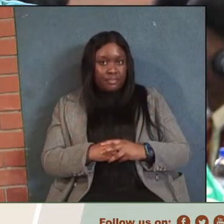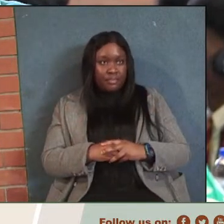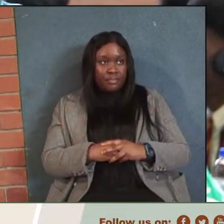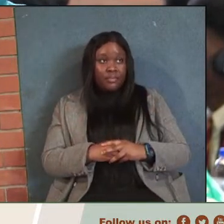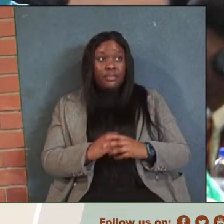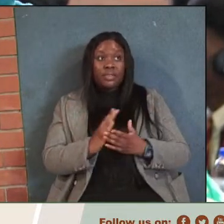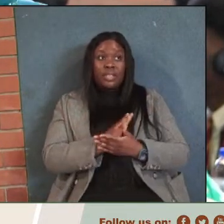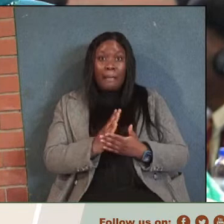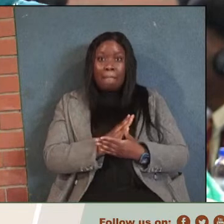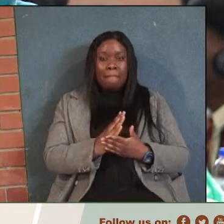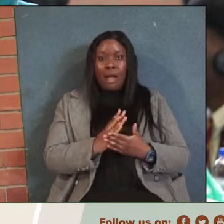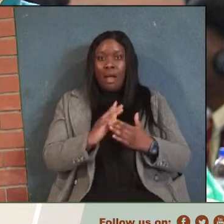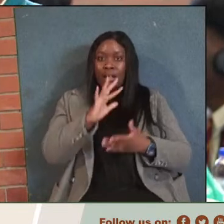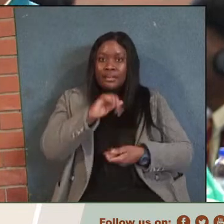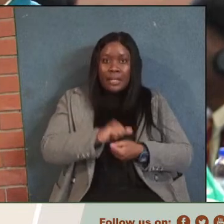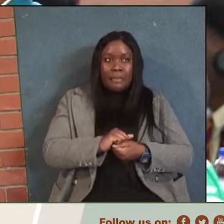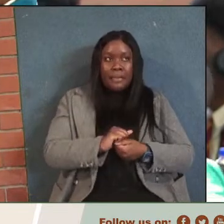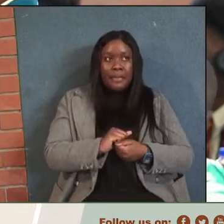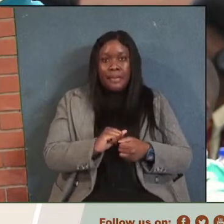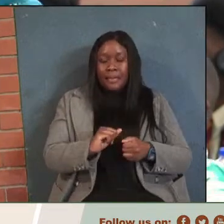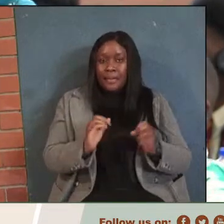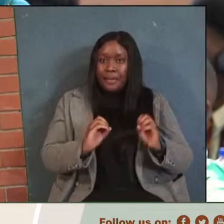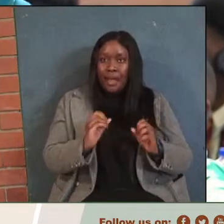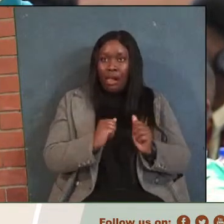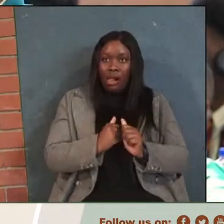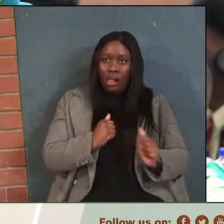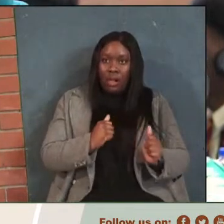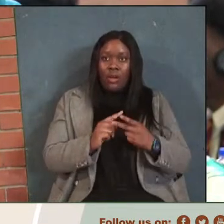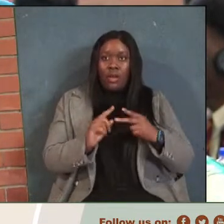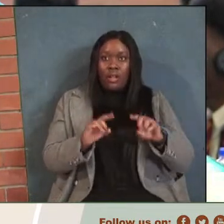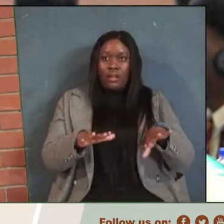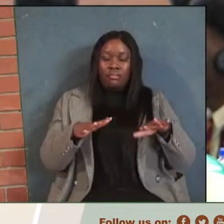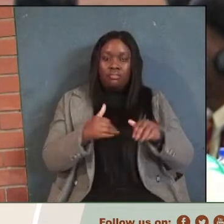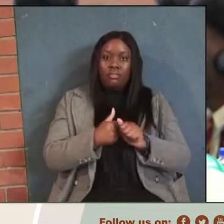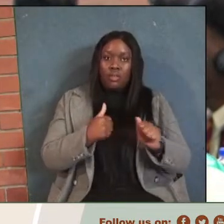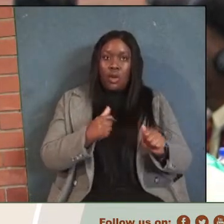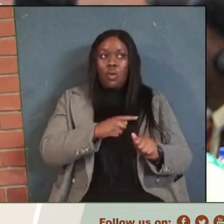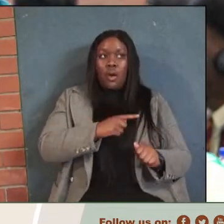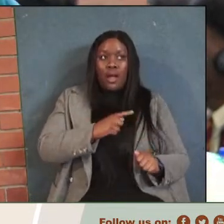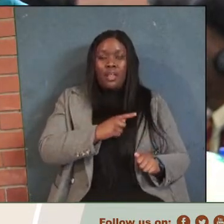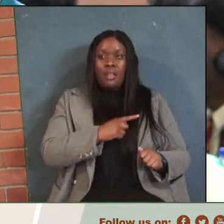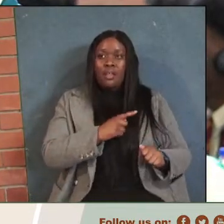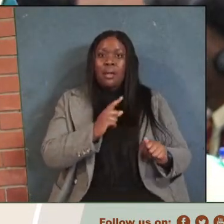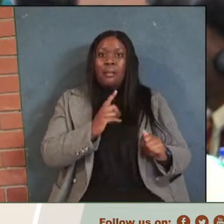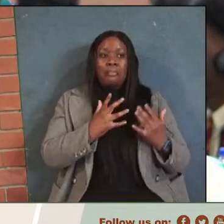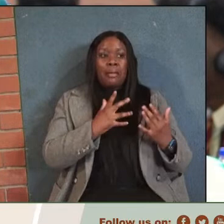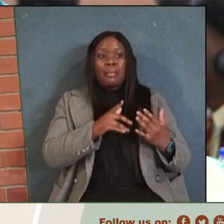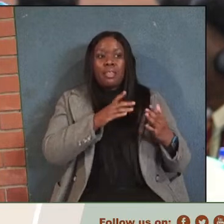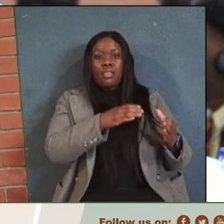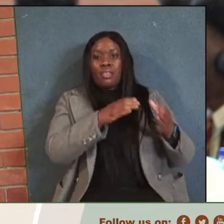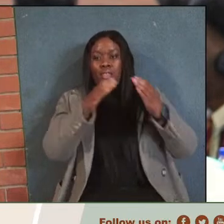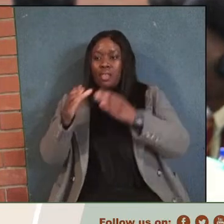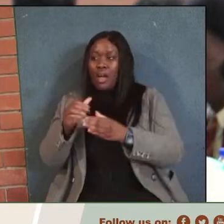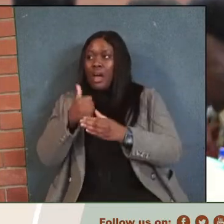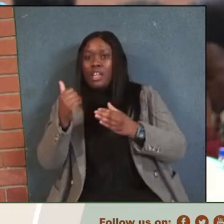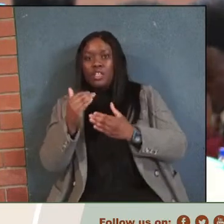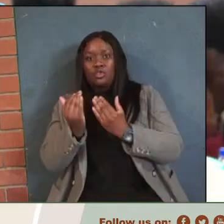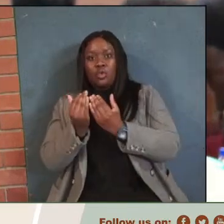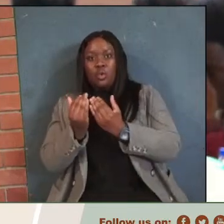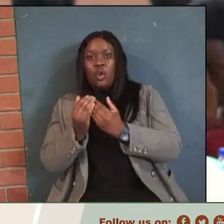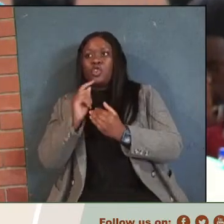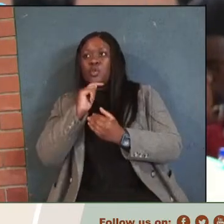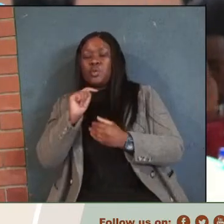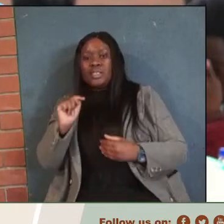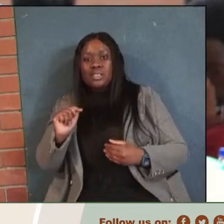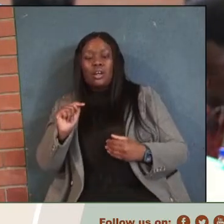another school for copies or things that require electricity. till this date, we still have